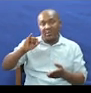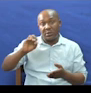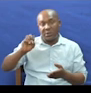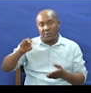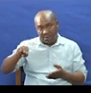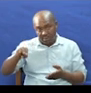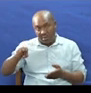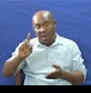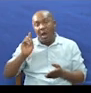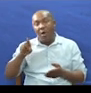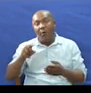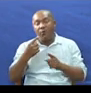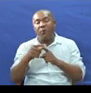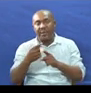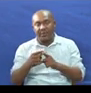Onto,